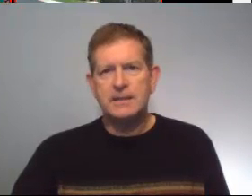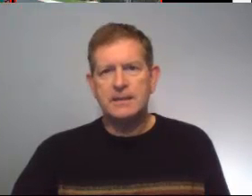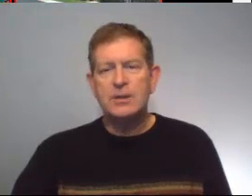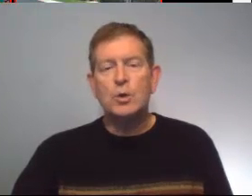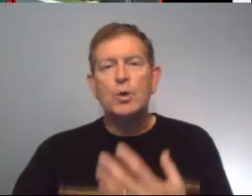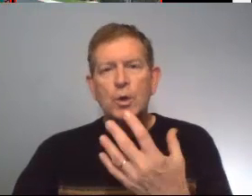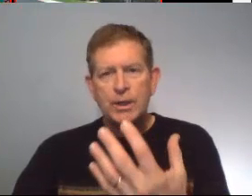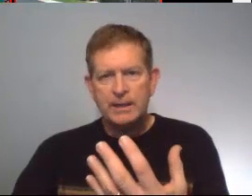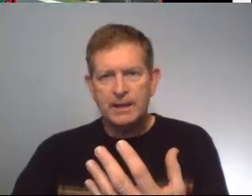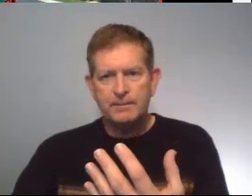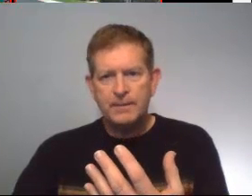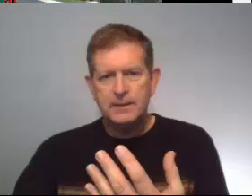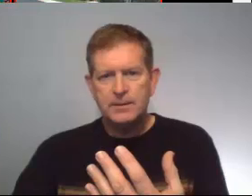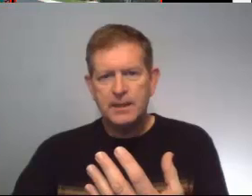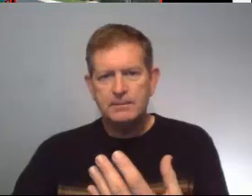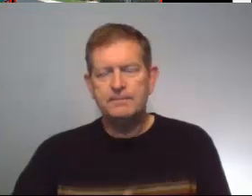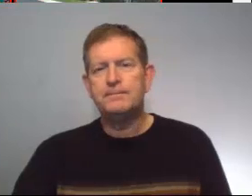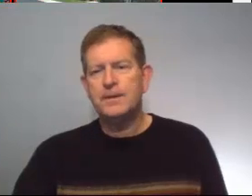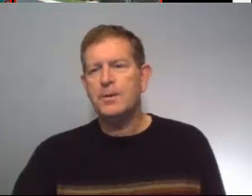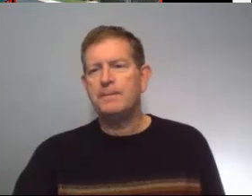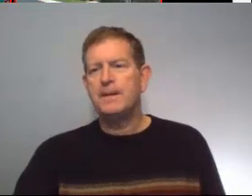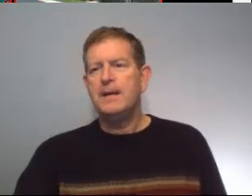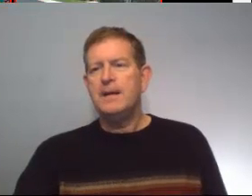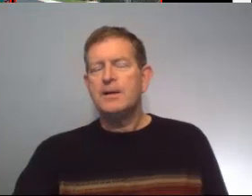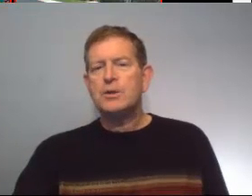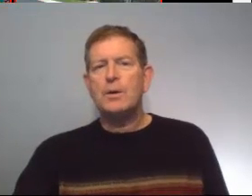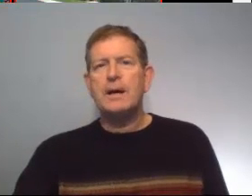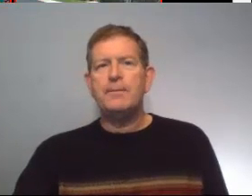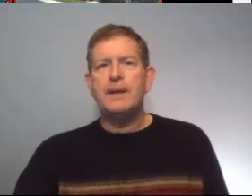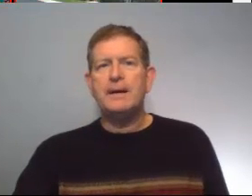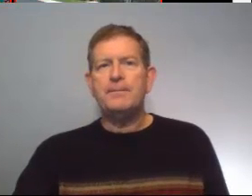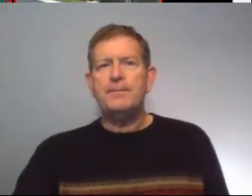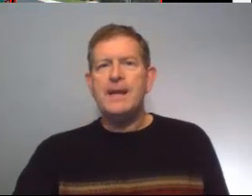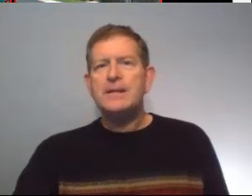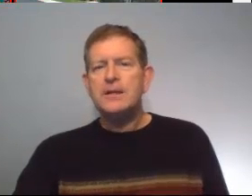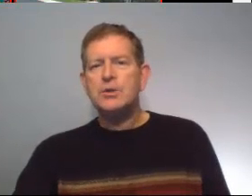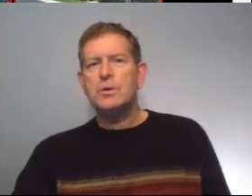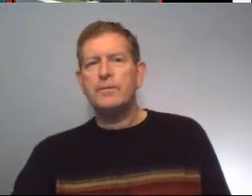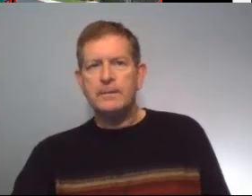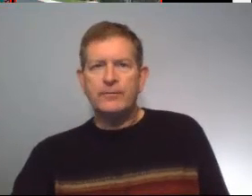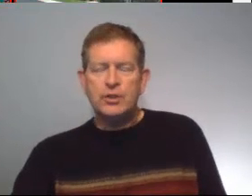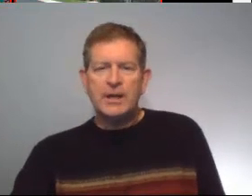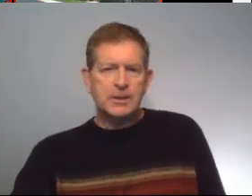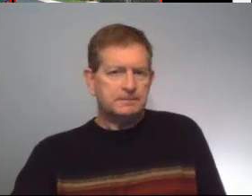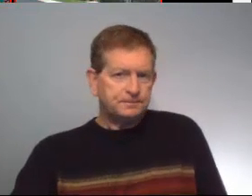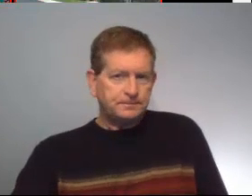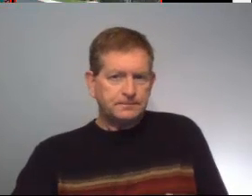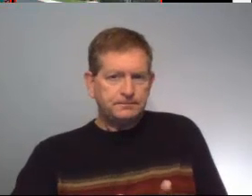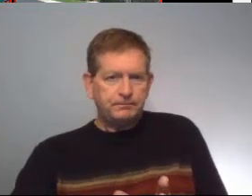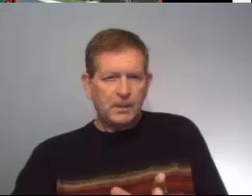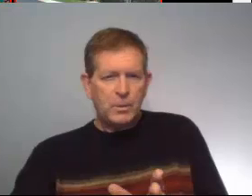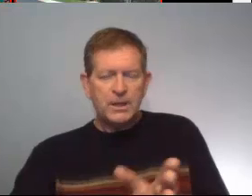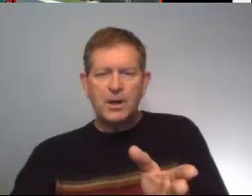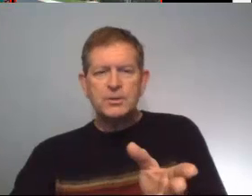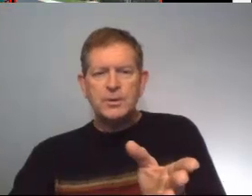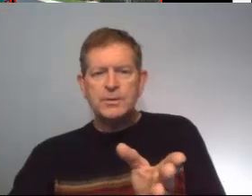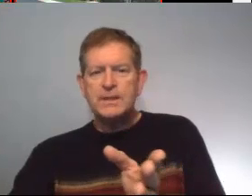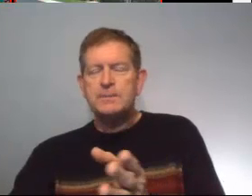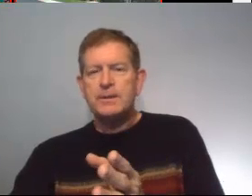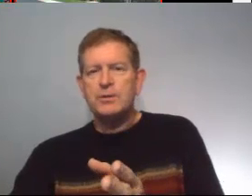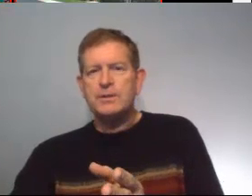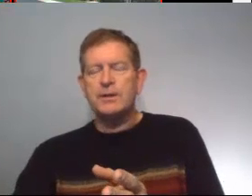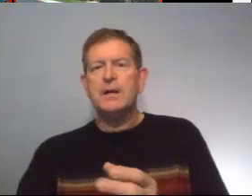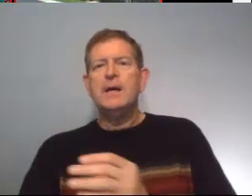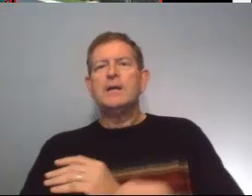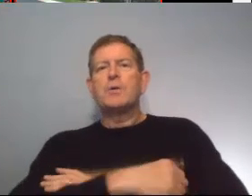casa as you're learning them. Okay, all right. So that's the issue of gender. We can also use